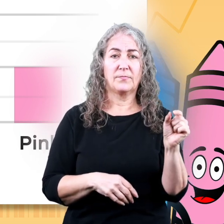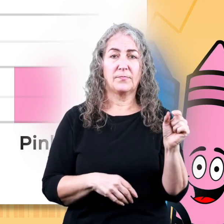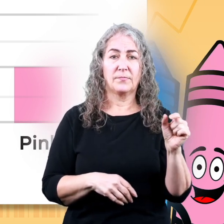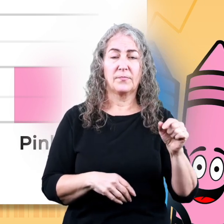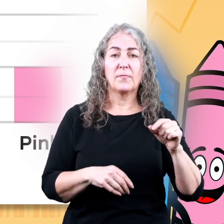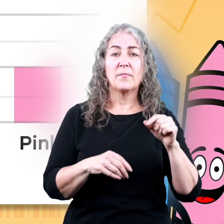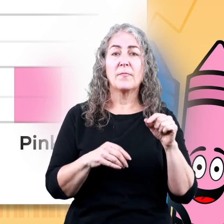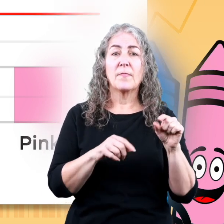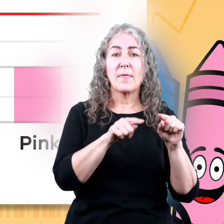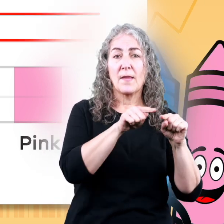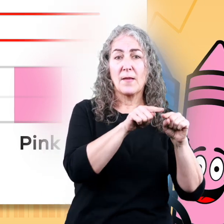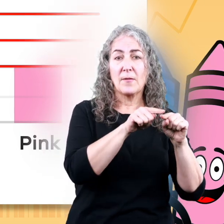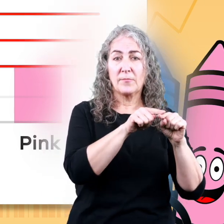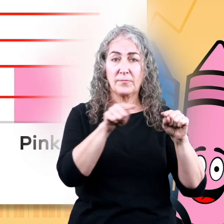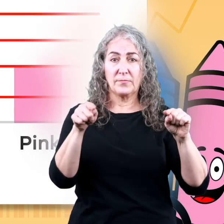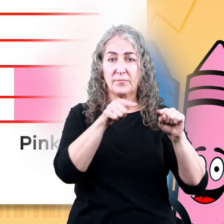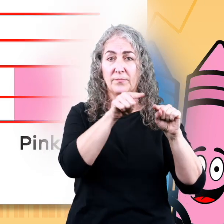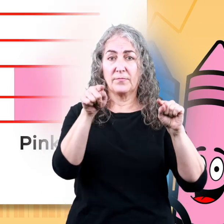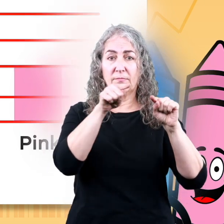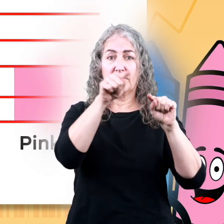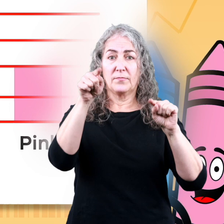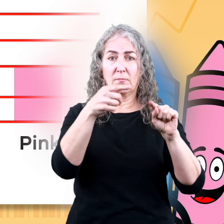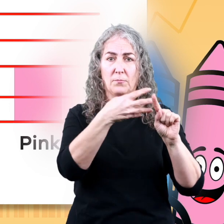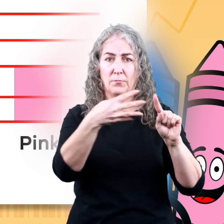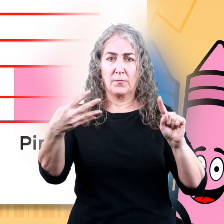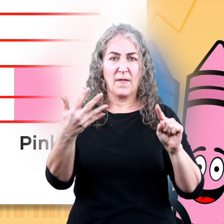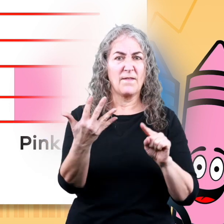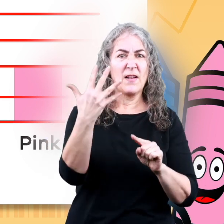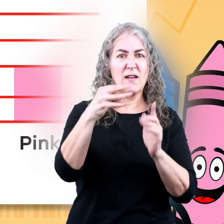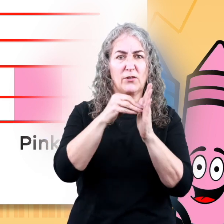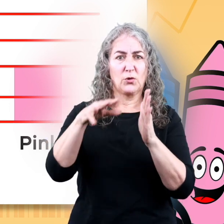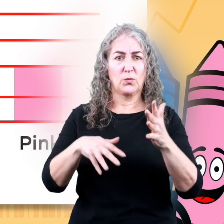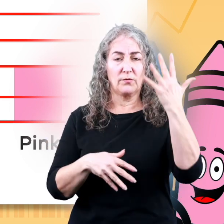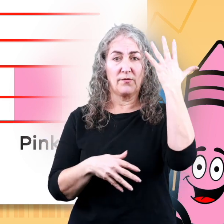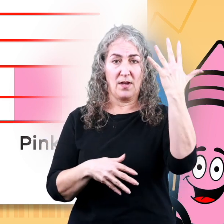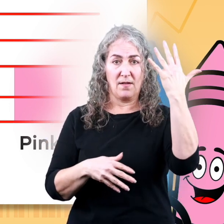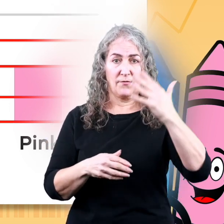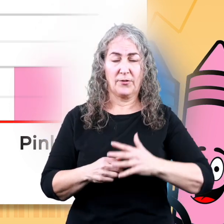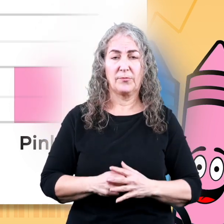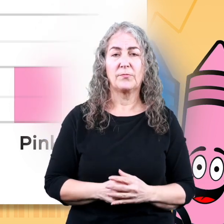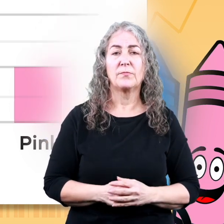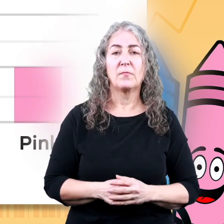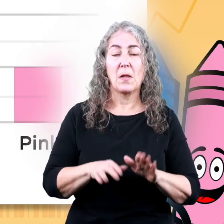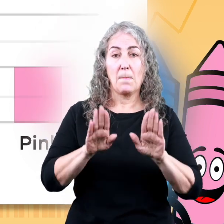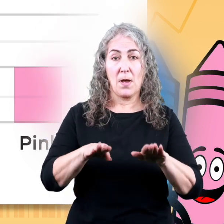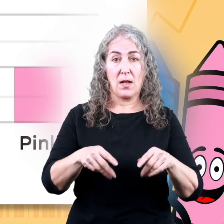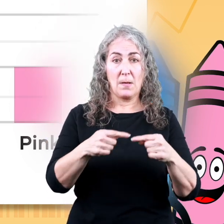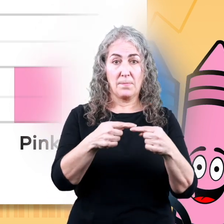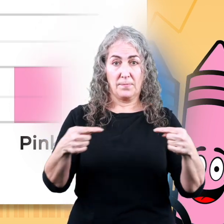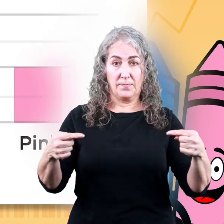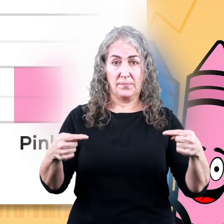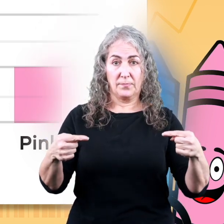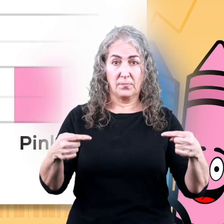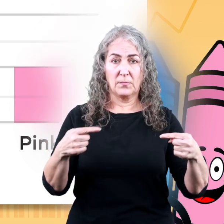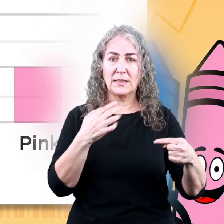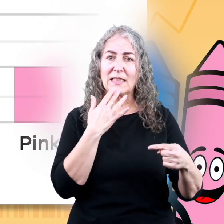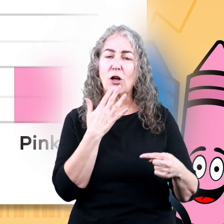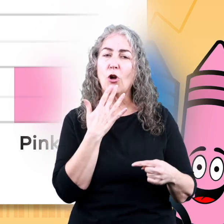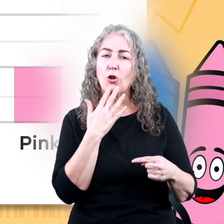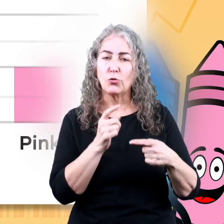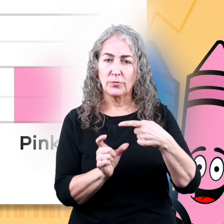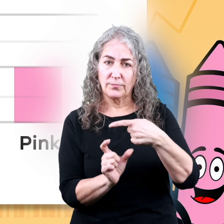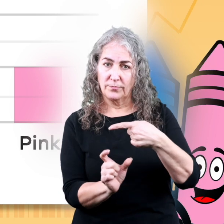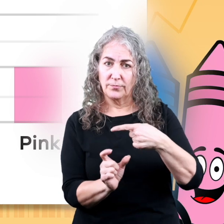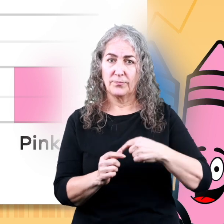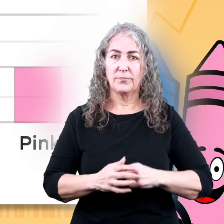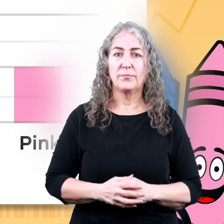Each line on the graph represents 5 students. At the bottom of the graph is the word